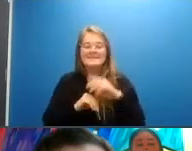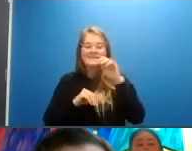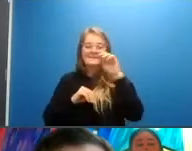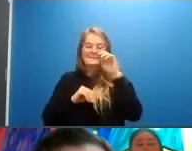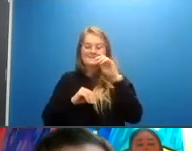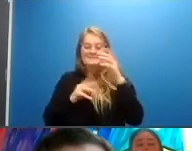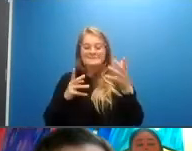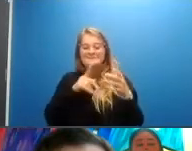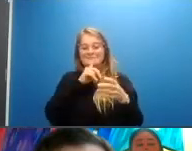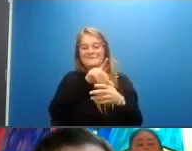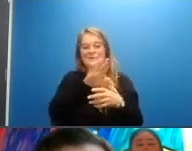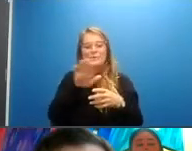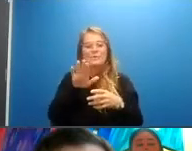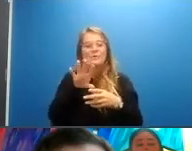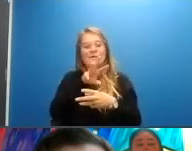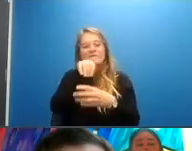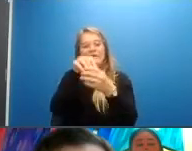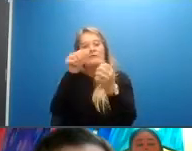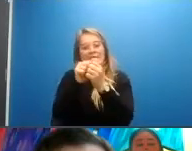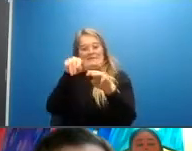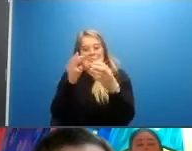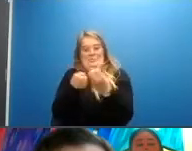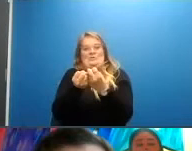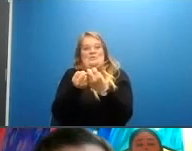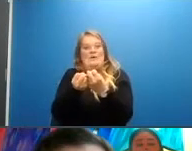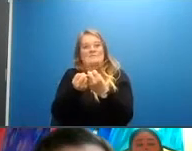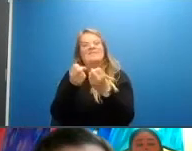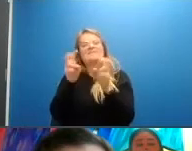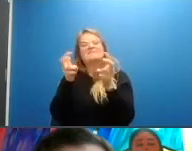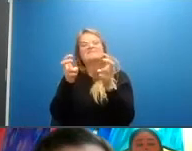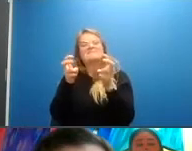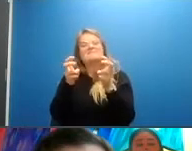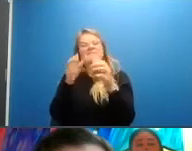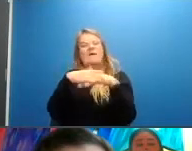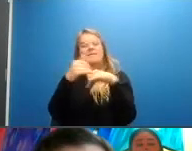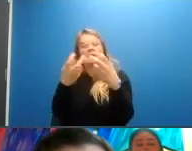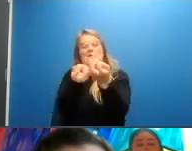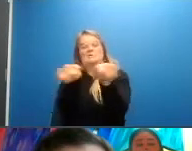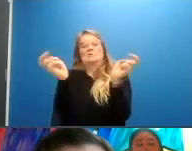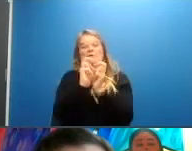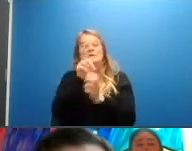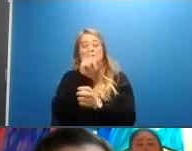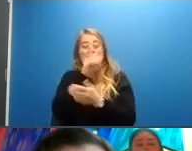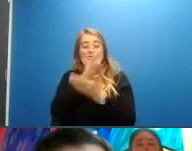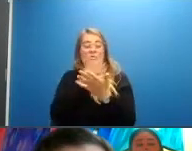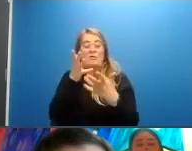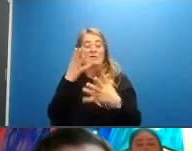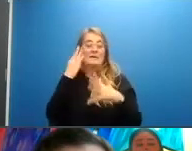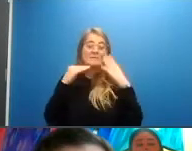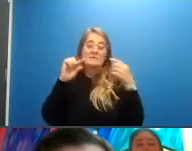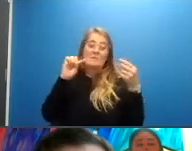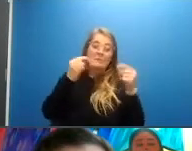participants in this virtual circle, I'm sure that many of you have experienced pain, be it physical